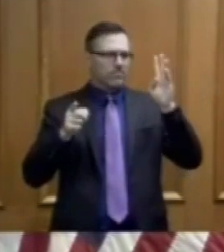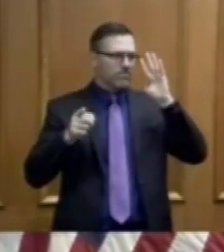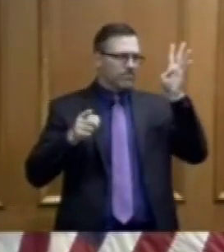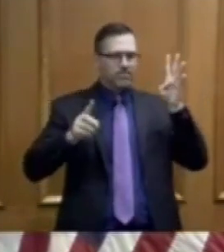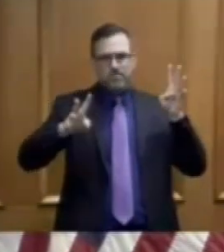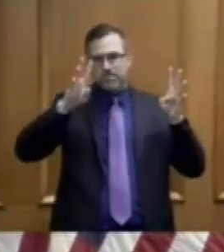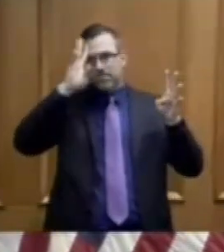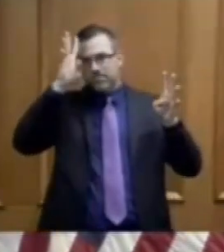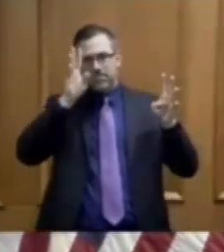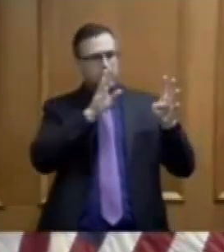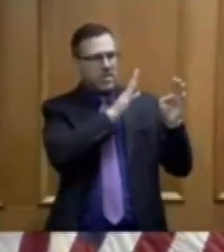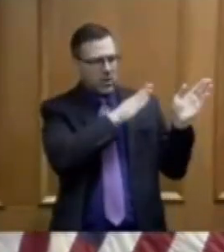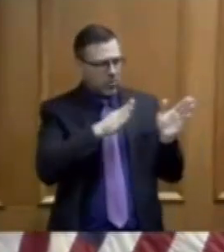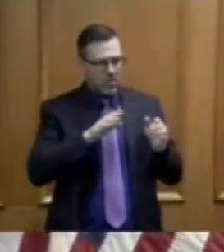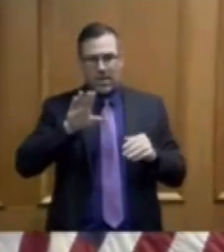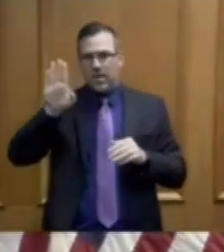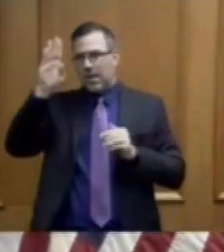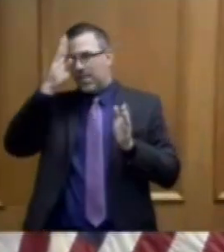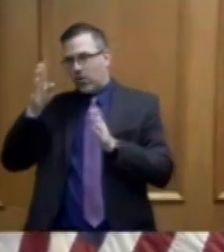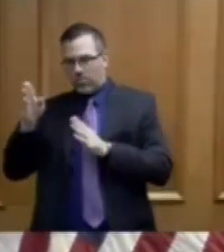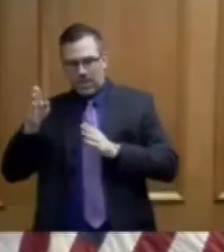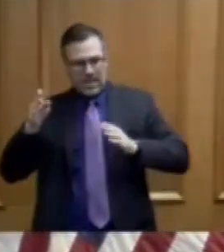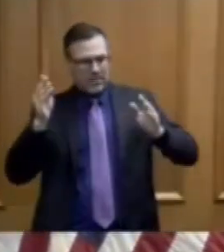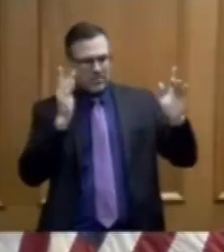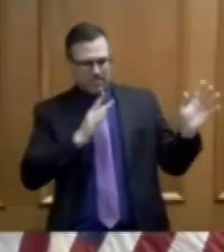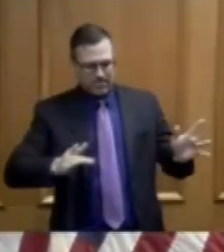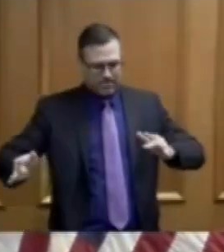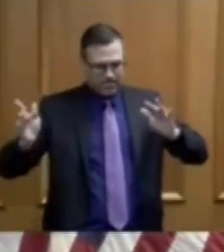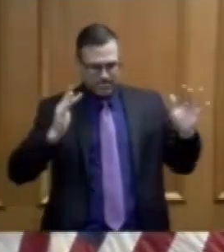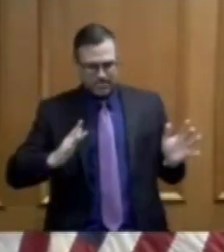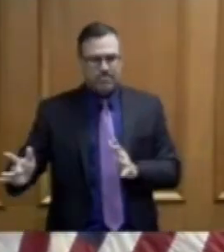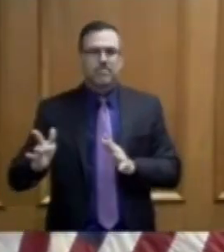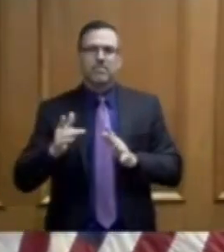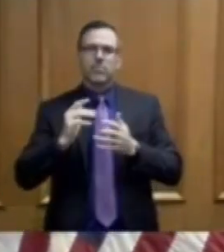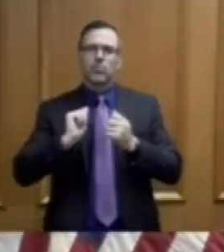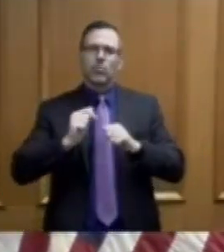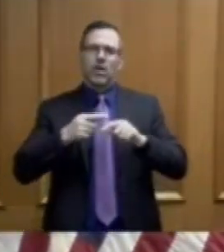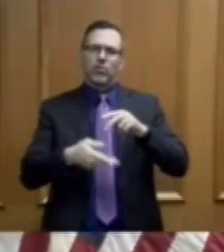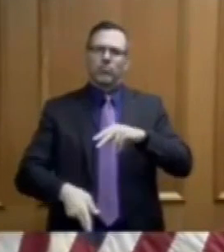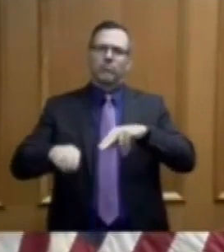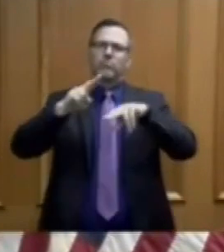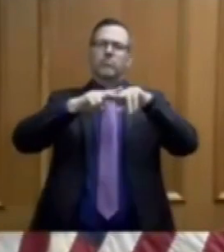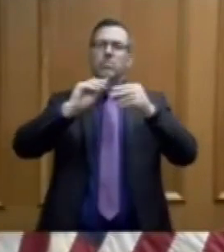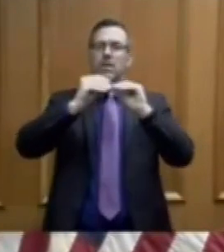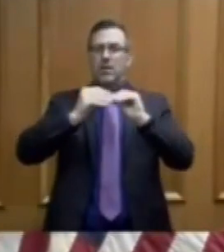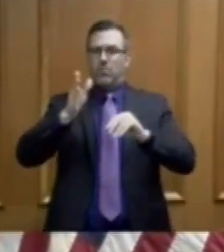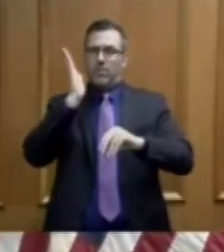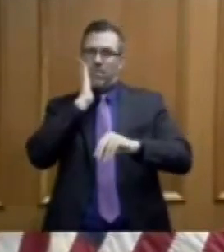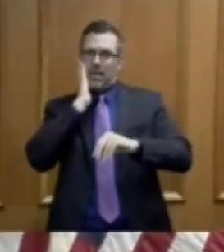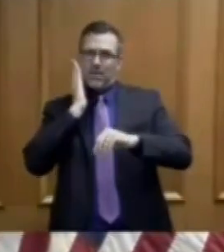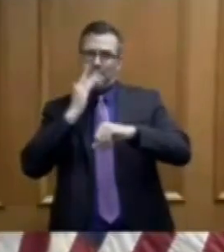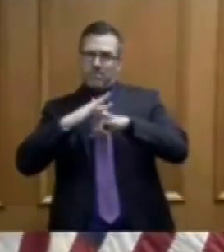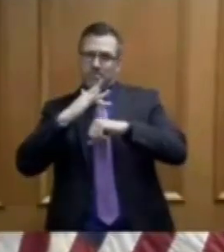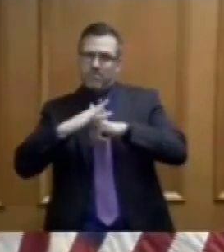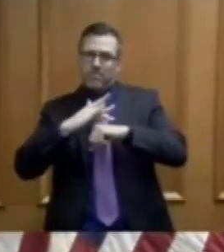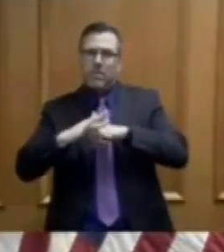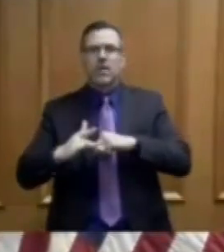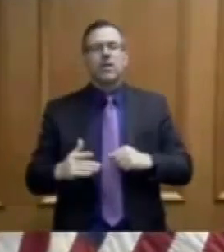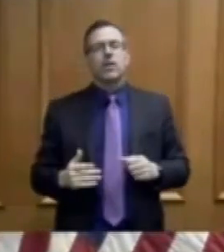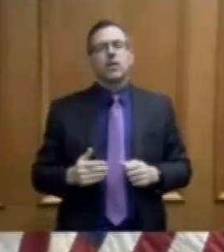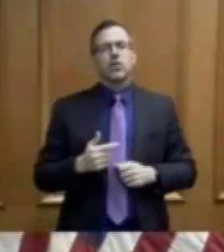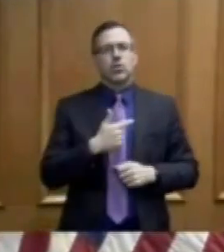emergency plans for ramping up beds. And what we are trying to do with the U.S. Army Corps of Engineers is add to